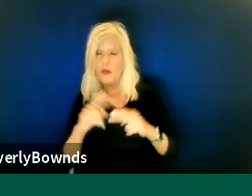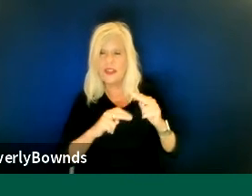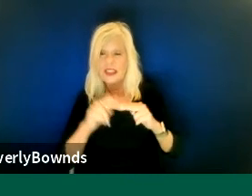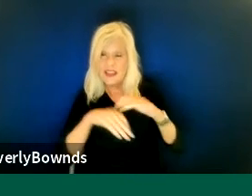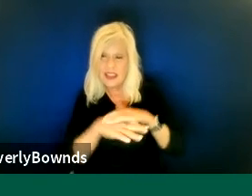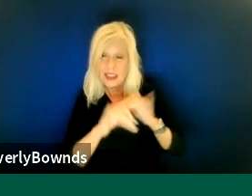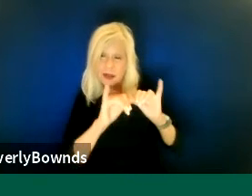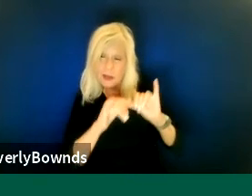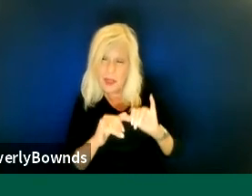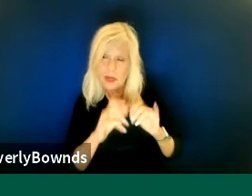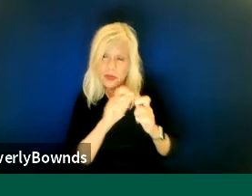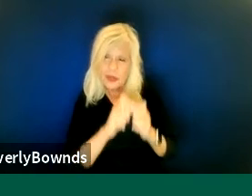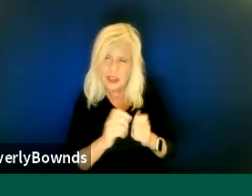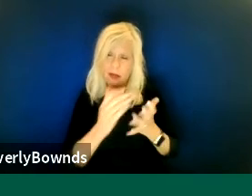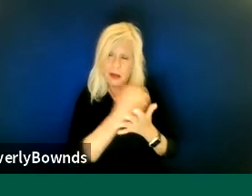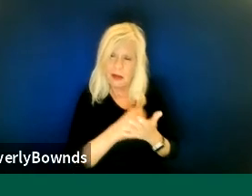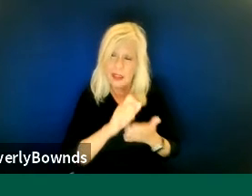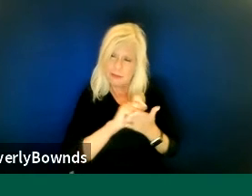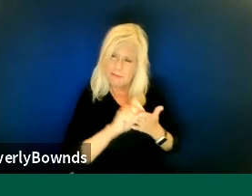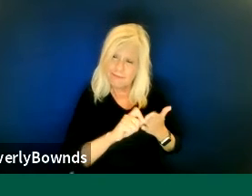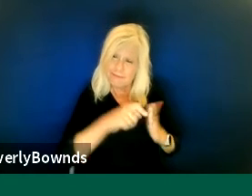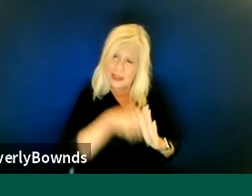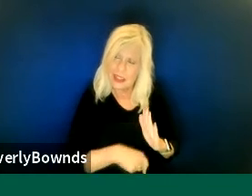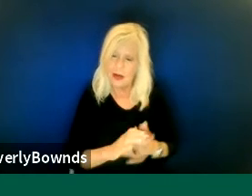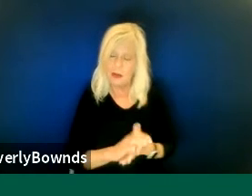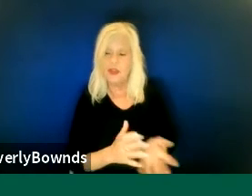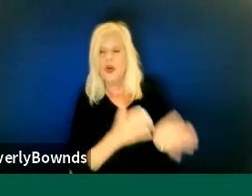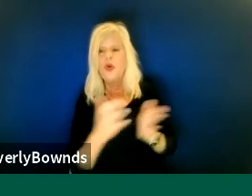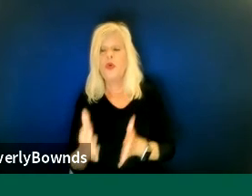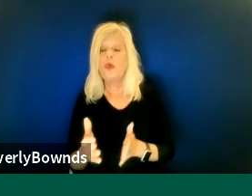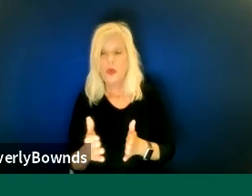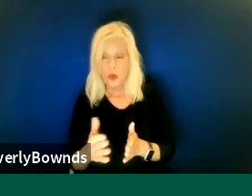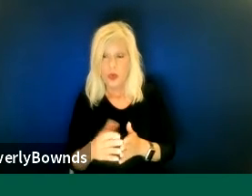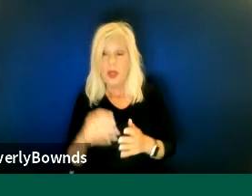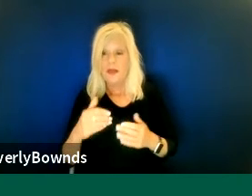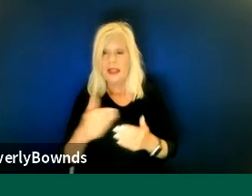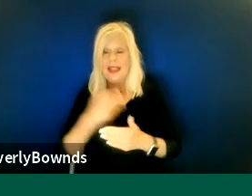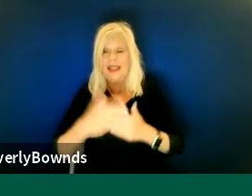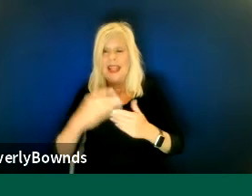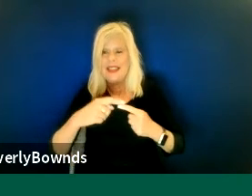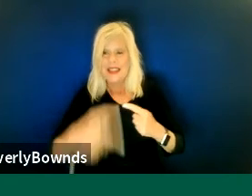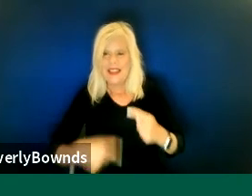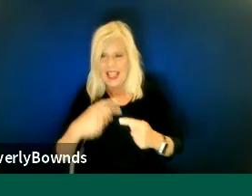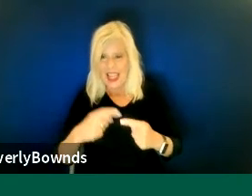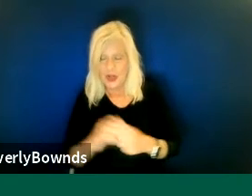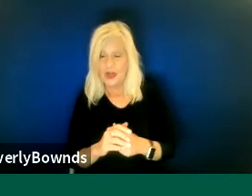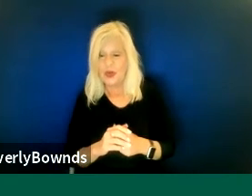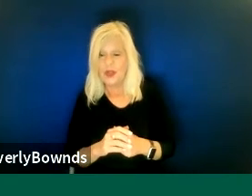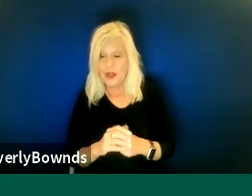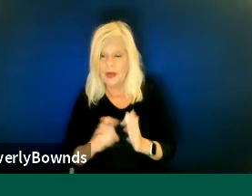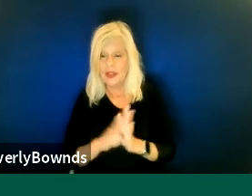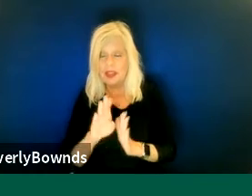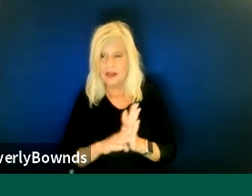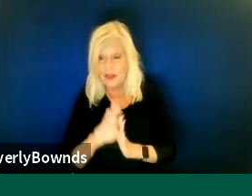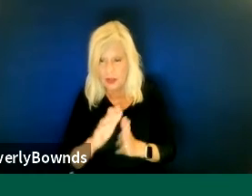details in depth. So now in this cycle of RECTech, we are in the process of developing a proof